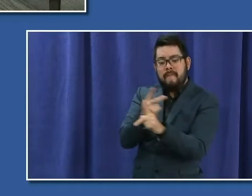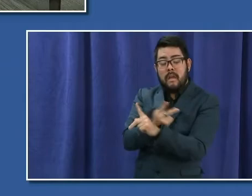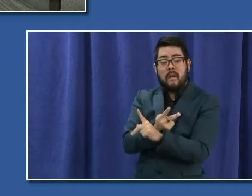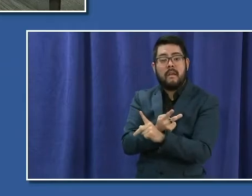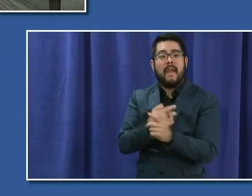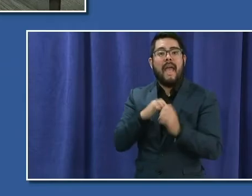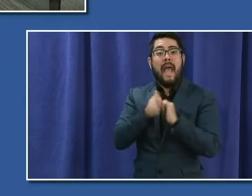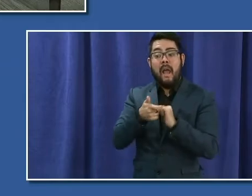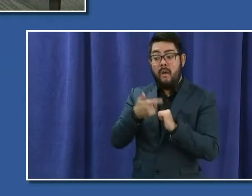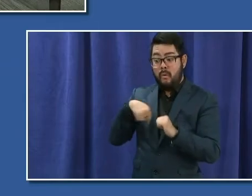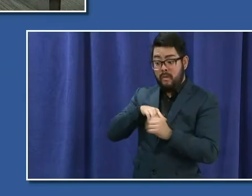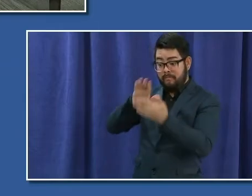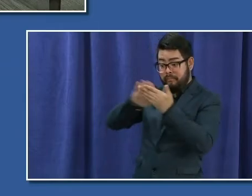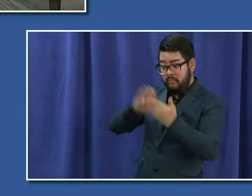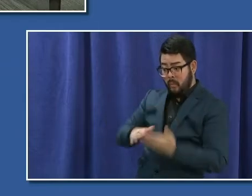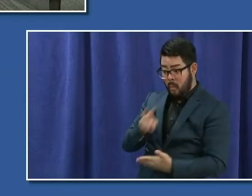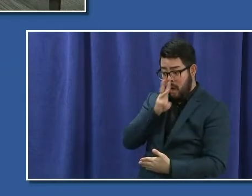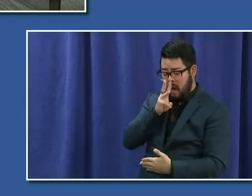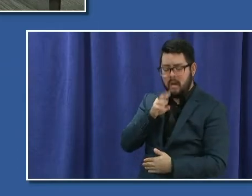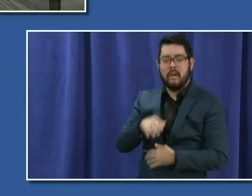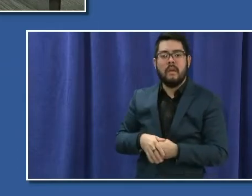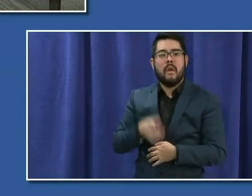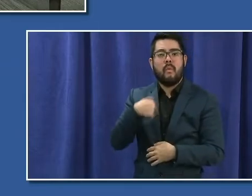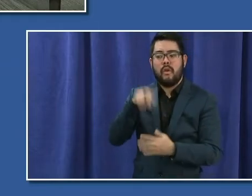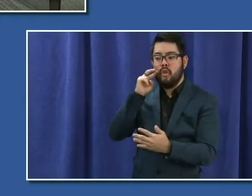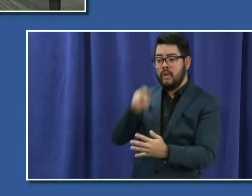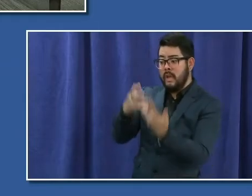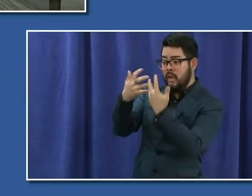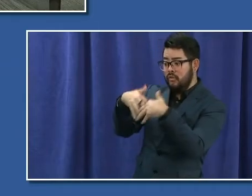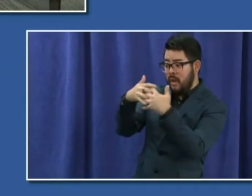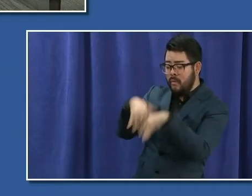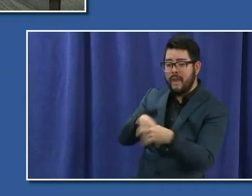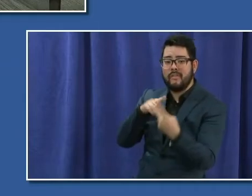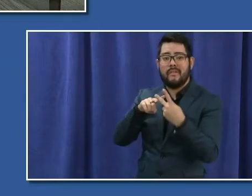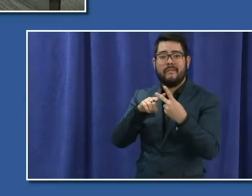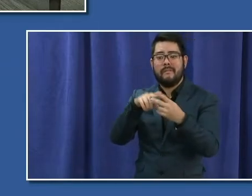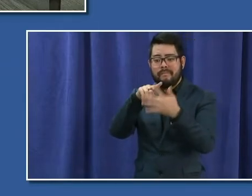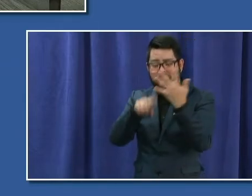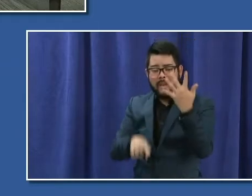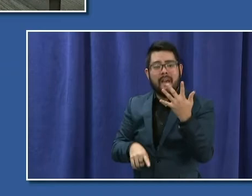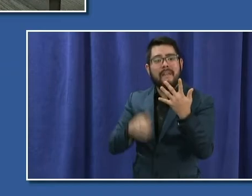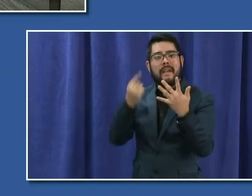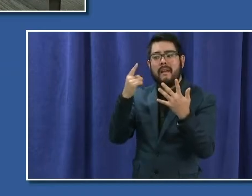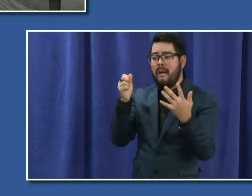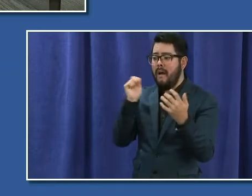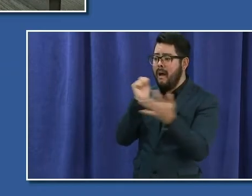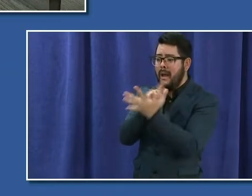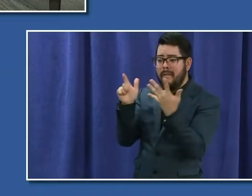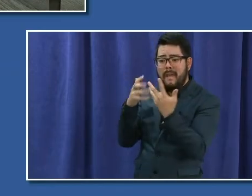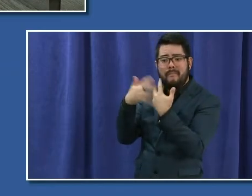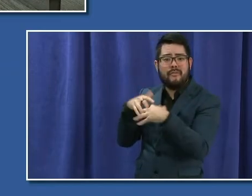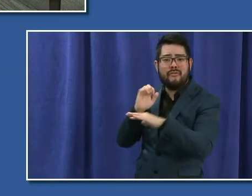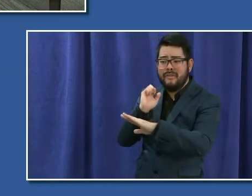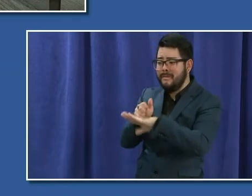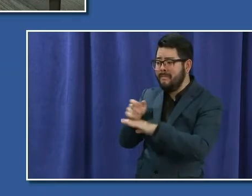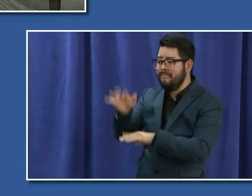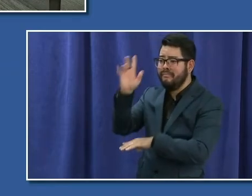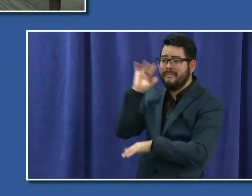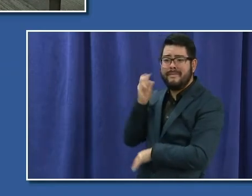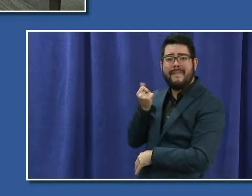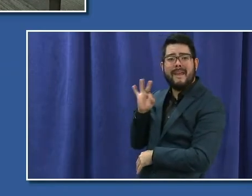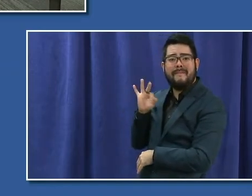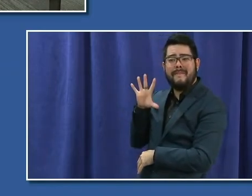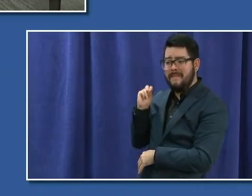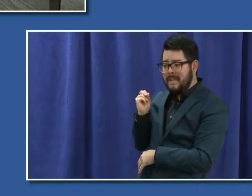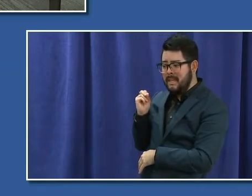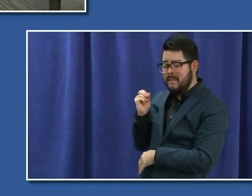we actually treat water. And we're looking at the generators, we're looking at the motors. Again, a lot of the motors have been there since the 50s, since it was built. But how do we do